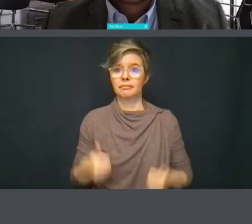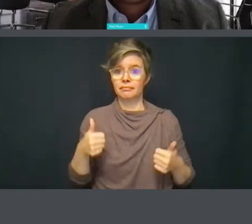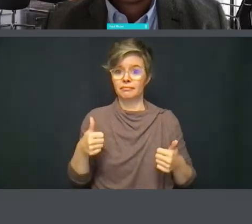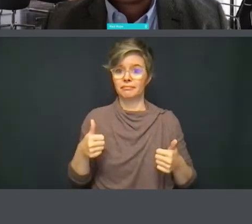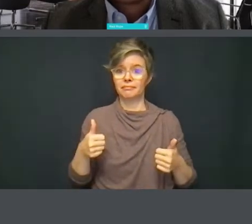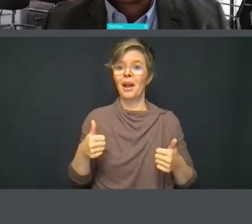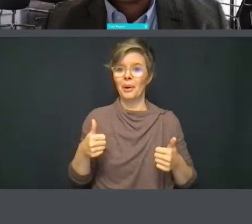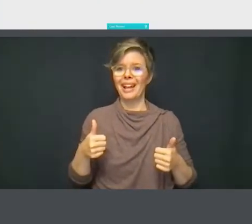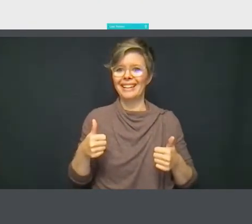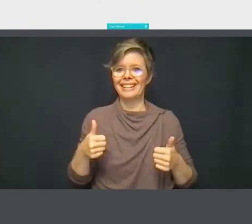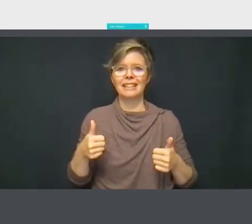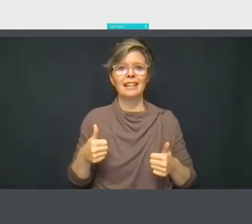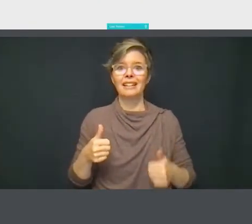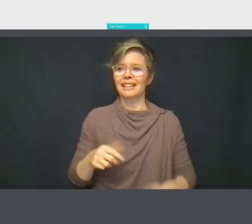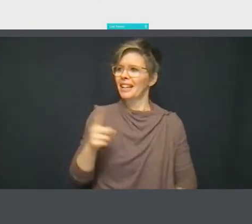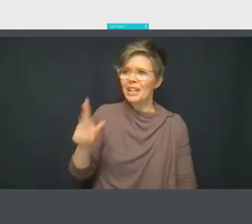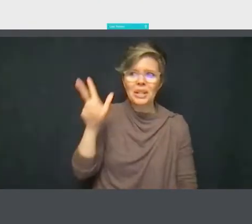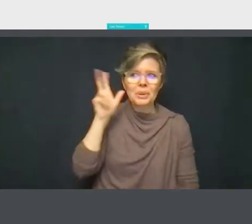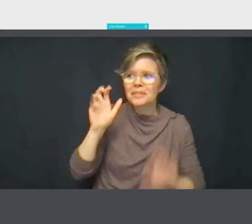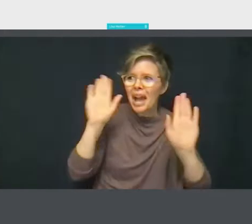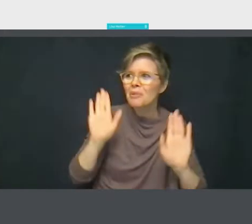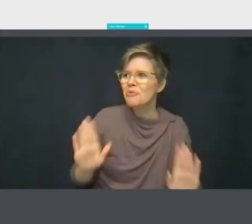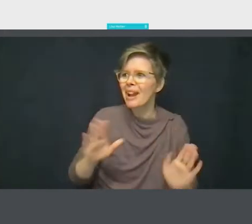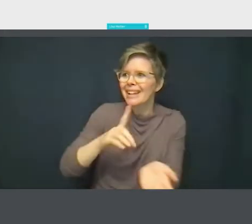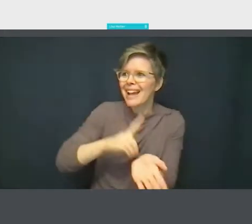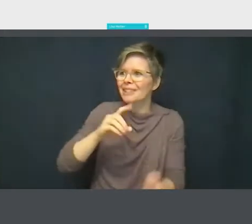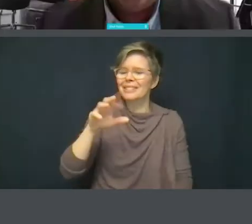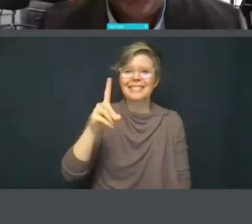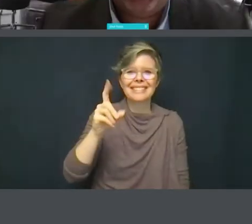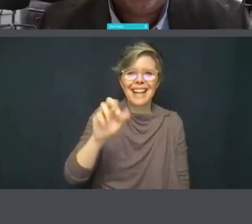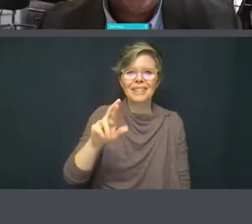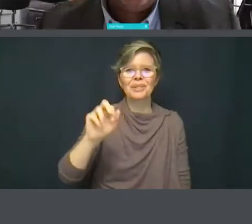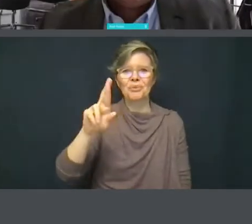Yes, you sound good, Dr. Rojas. Okay. All right, perfect. Just making sure.